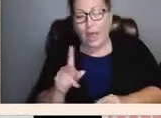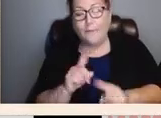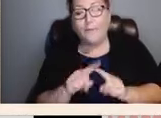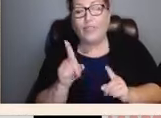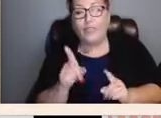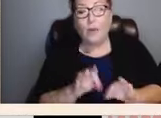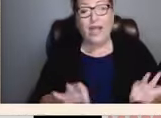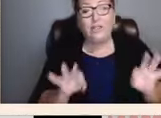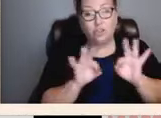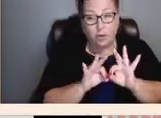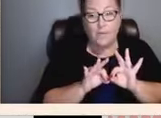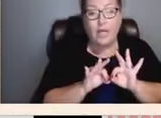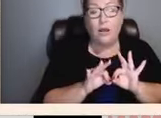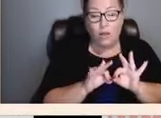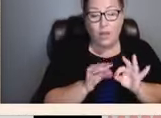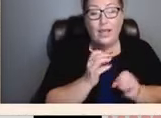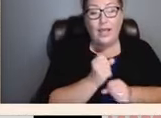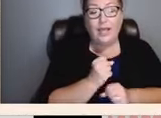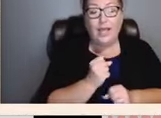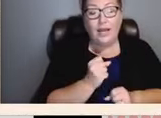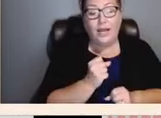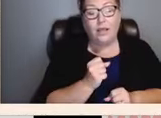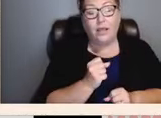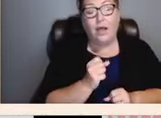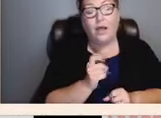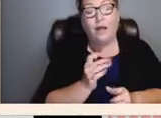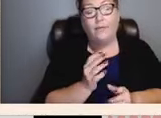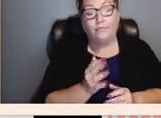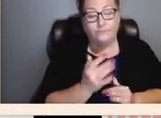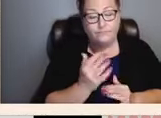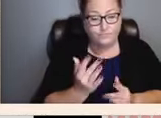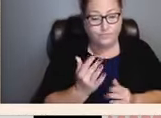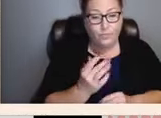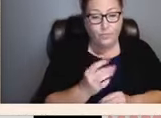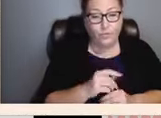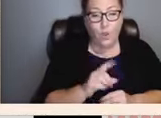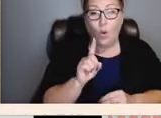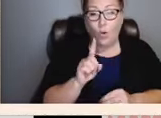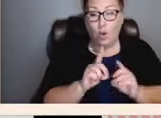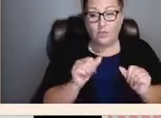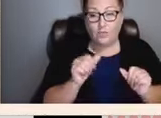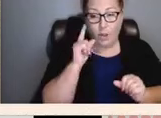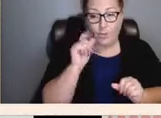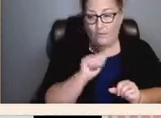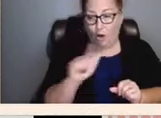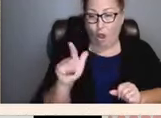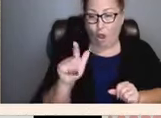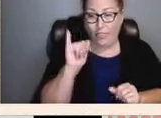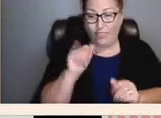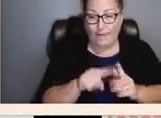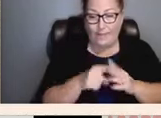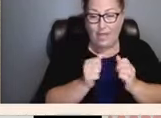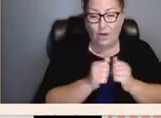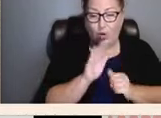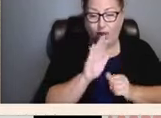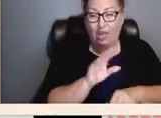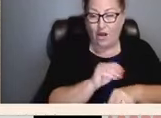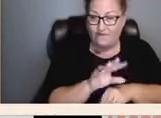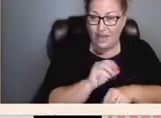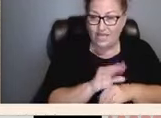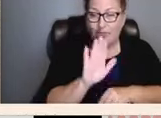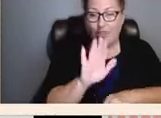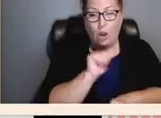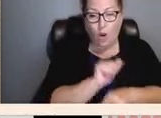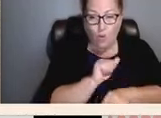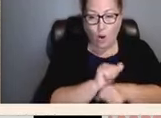in getting one diploma for all. And that began with their advisement, their work, letters